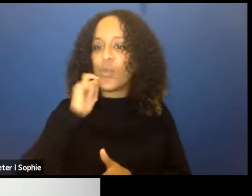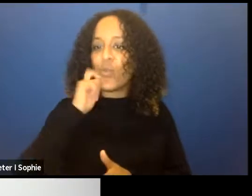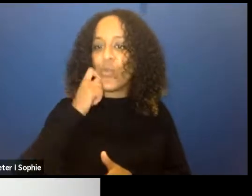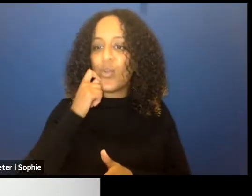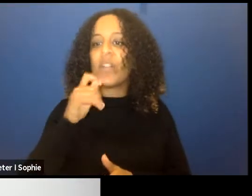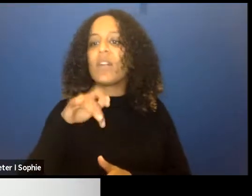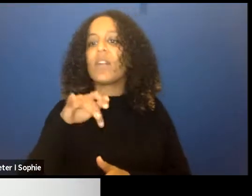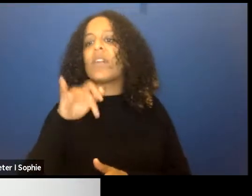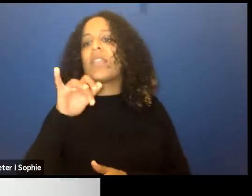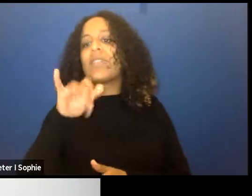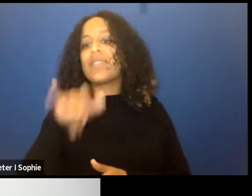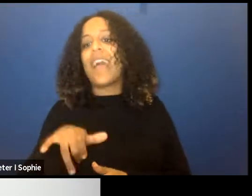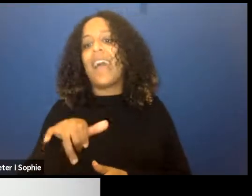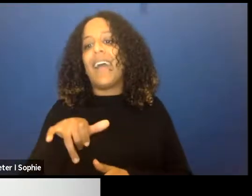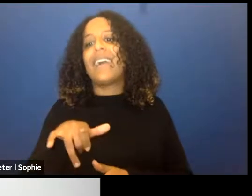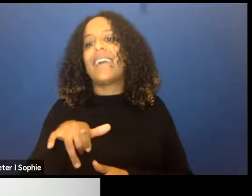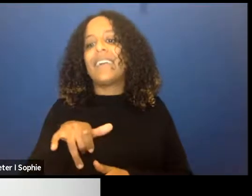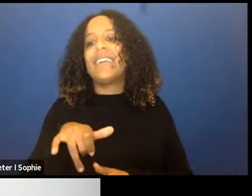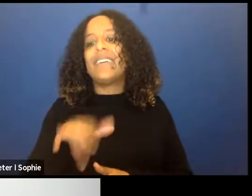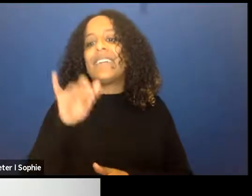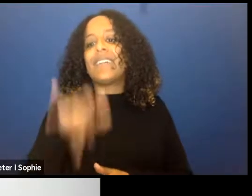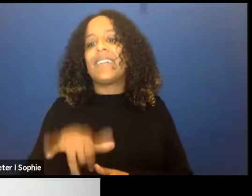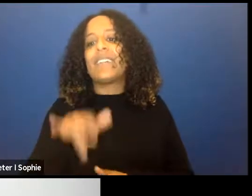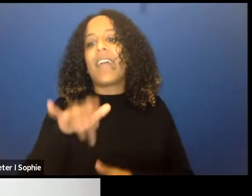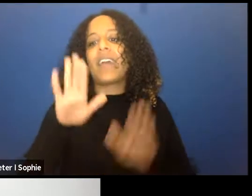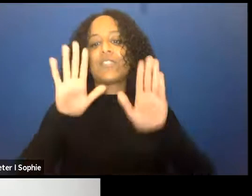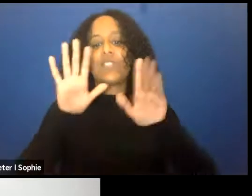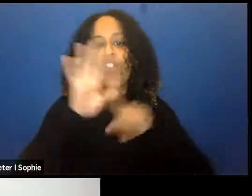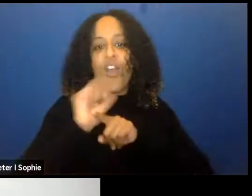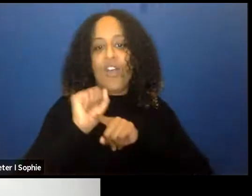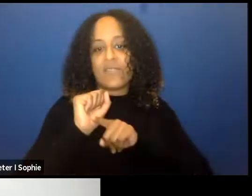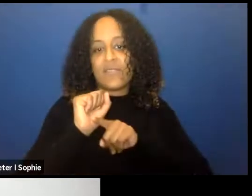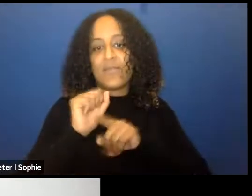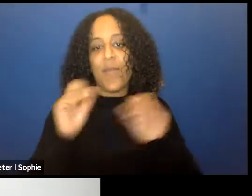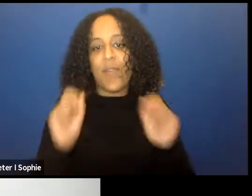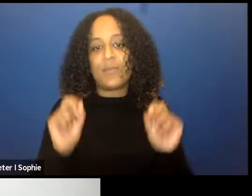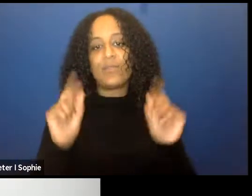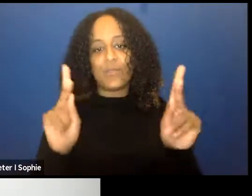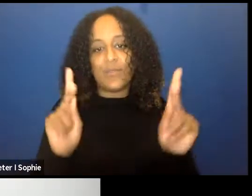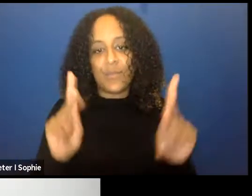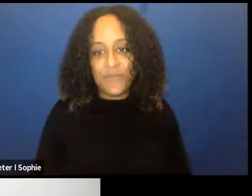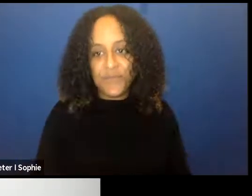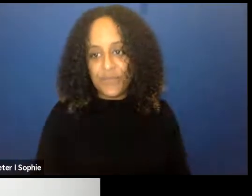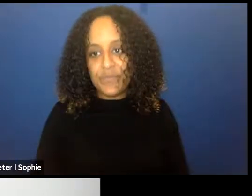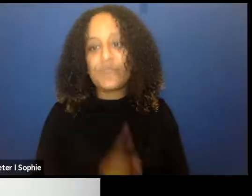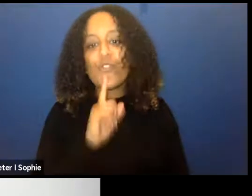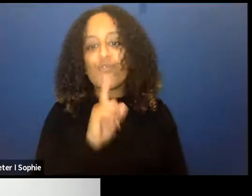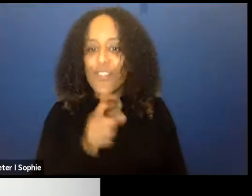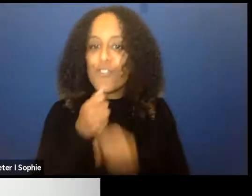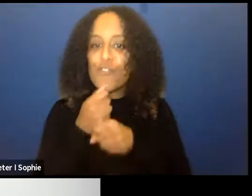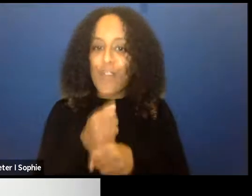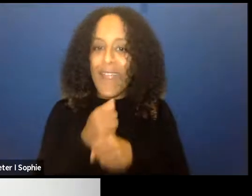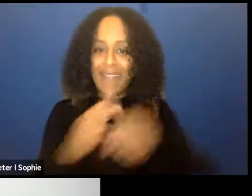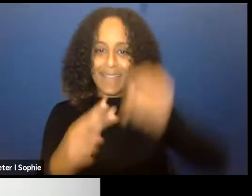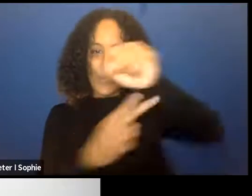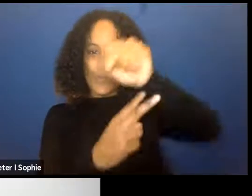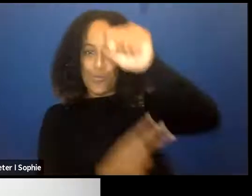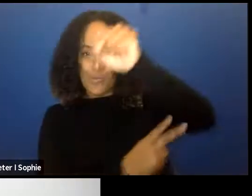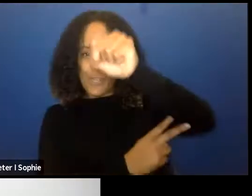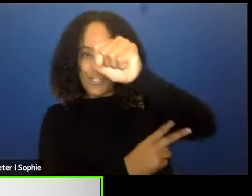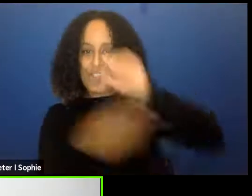that's I think that's an awesome opportunity to create and bridge